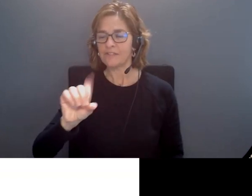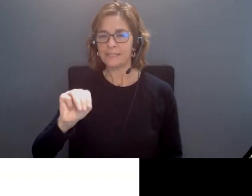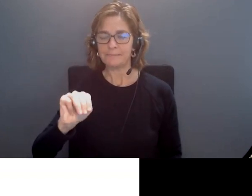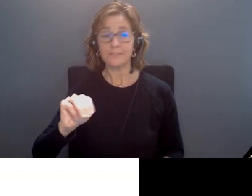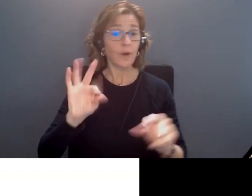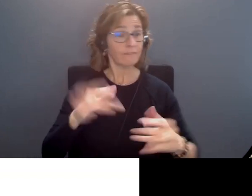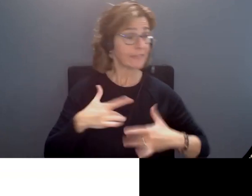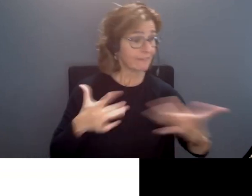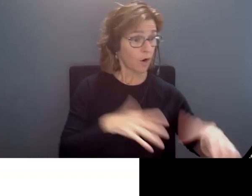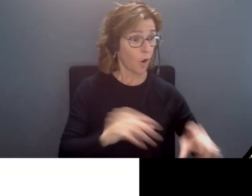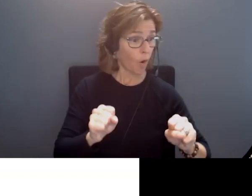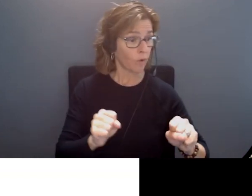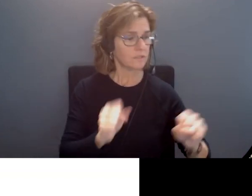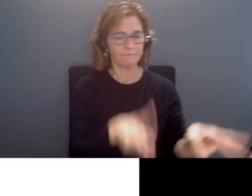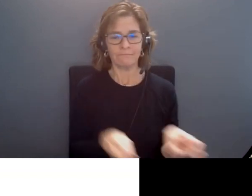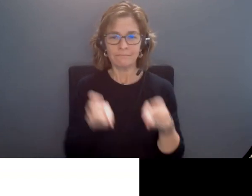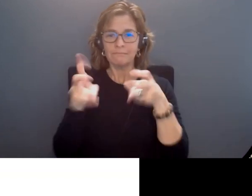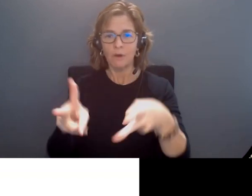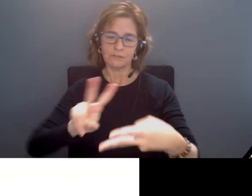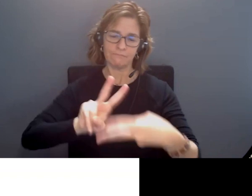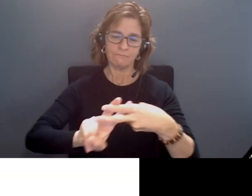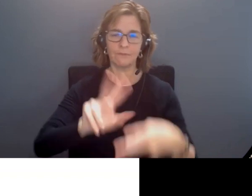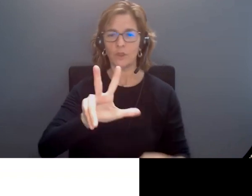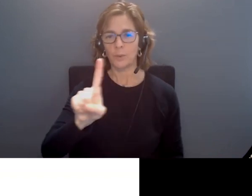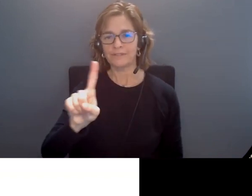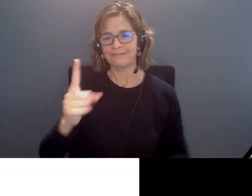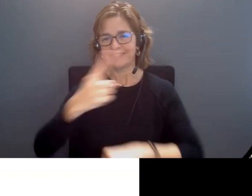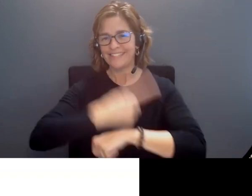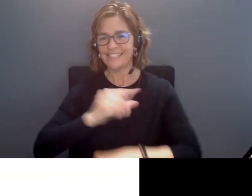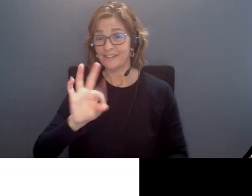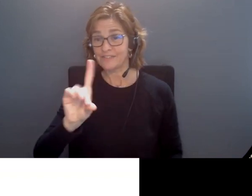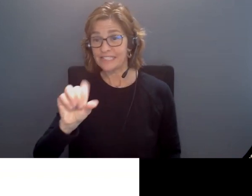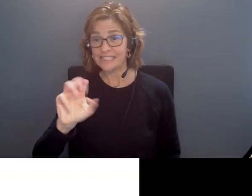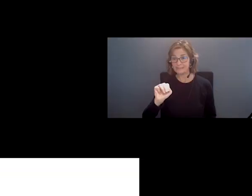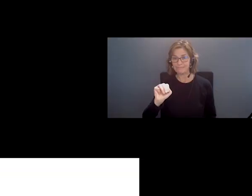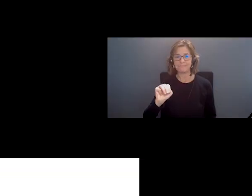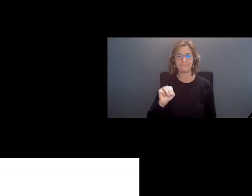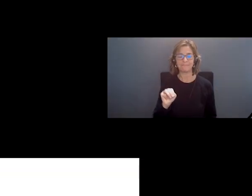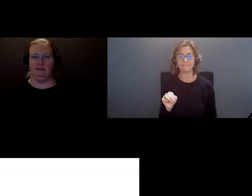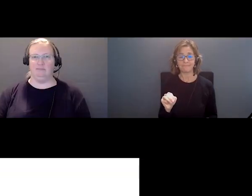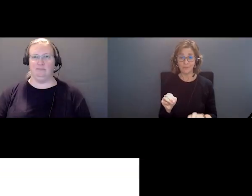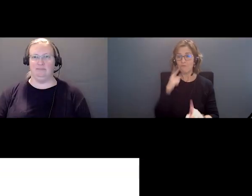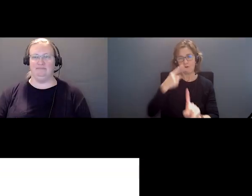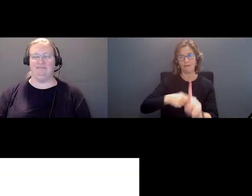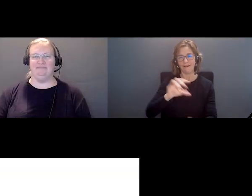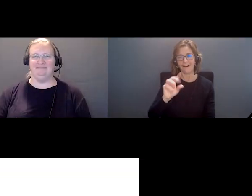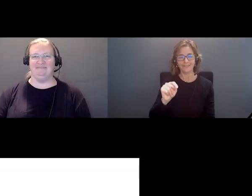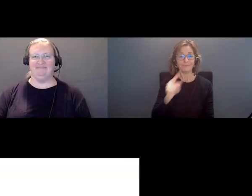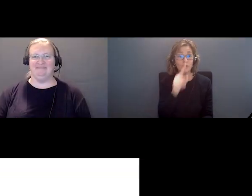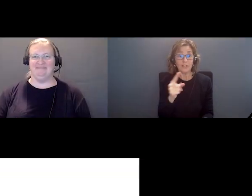happening in your community for the full month of October. It's proven to be a very popular way to promote